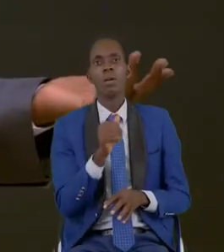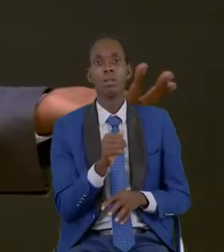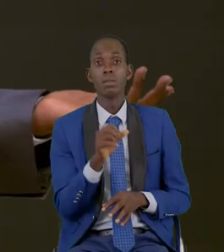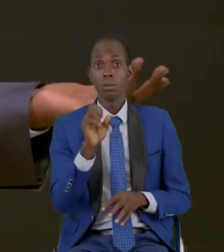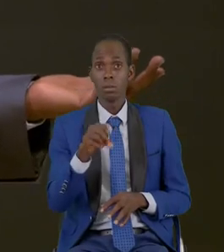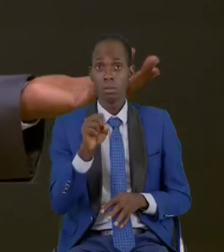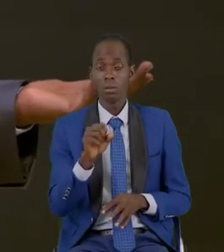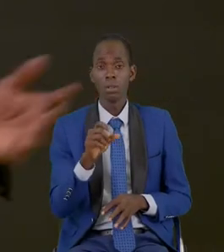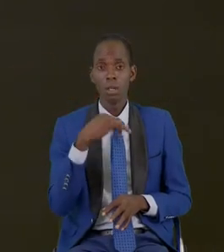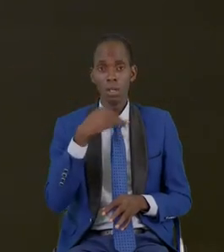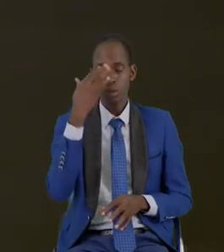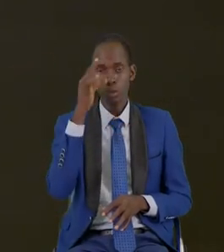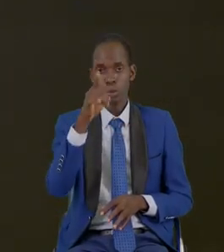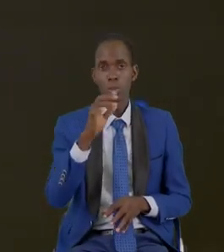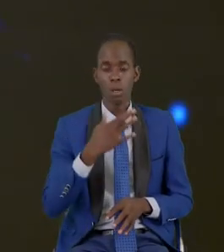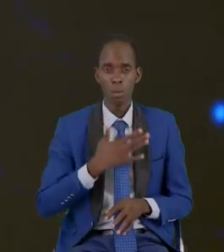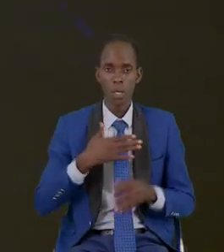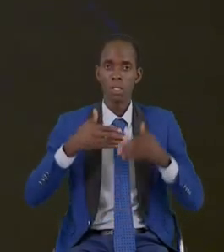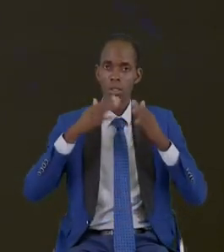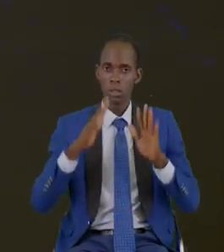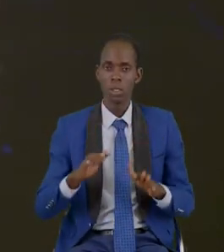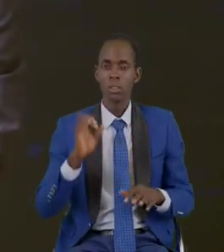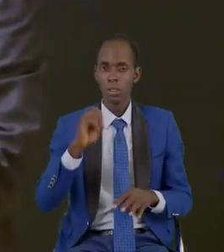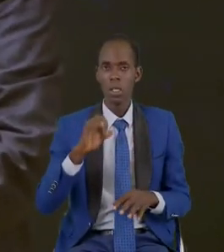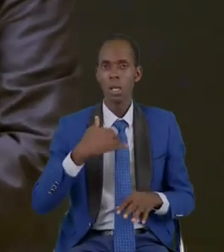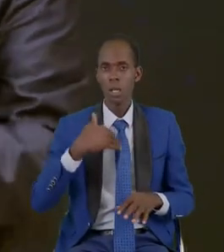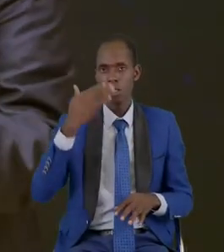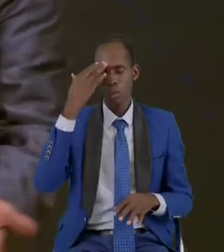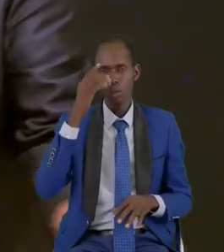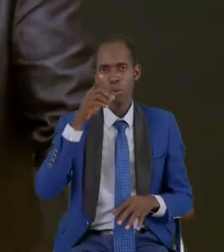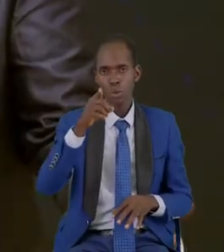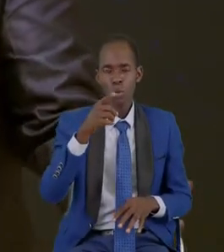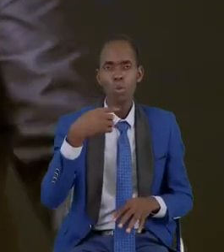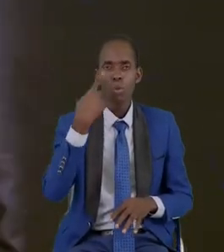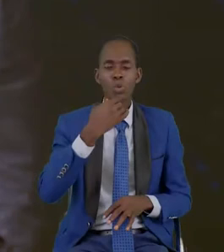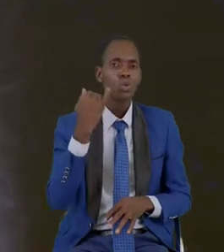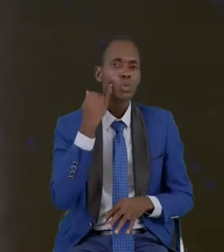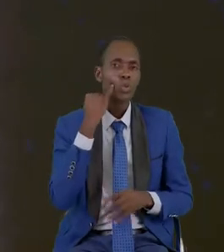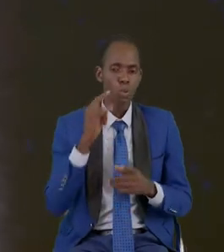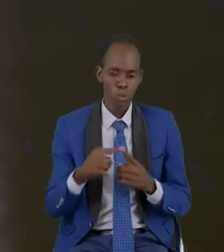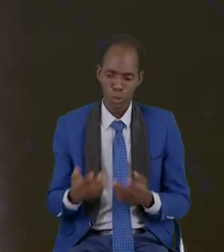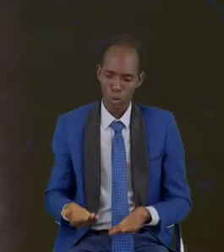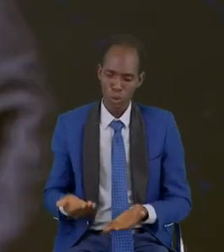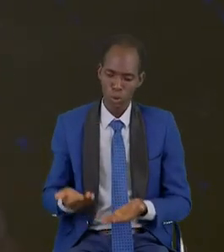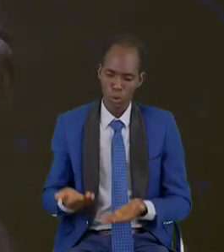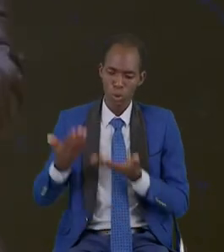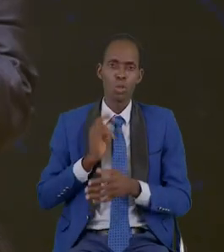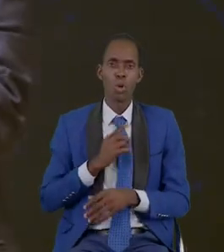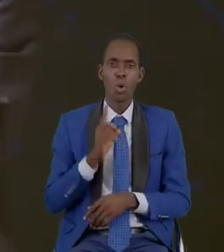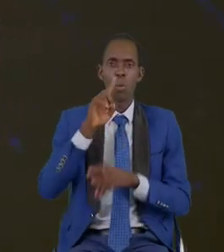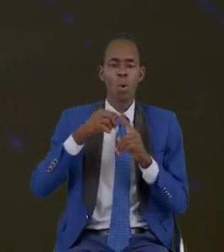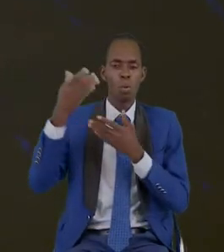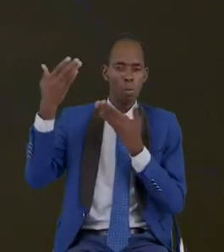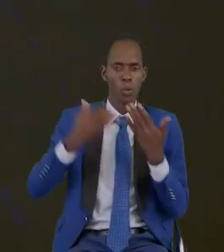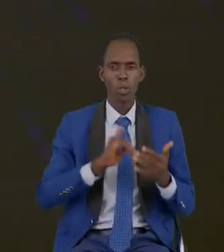of our leaders. I'm talking to somebody who should lift us up but is bringing us down. They will